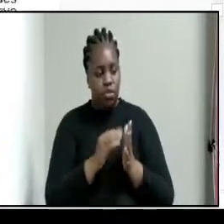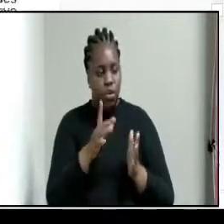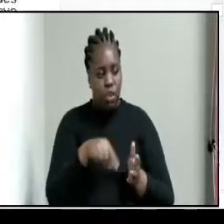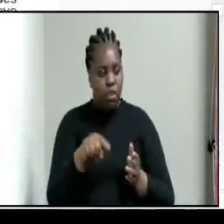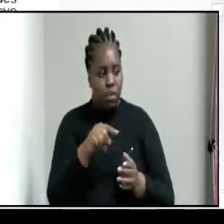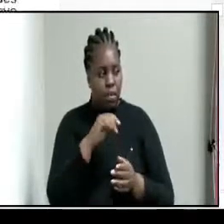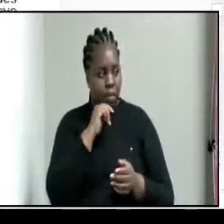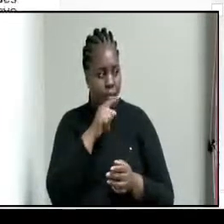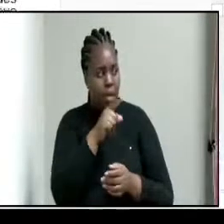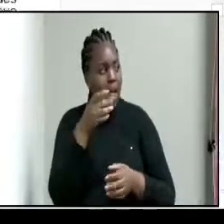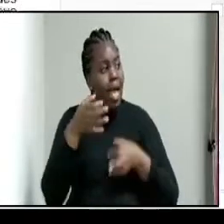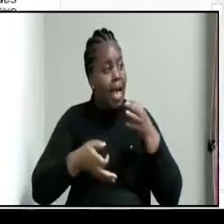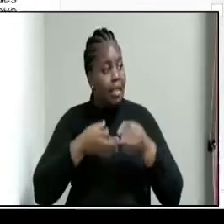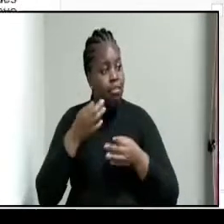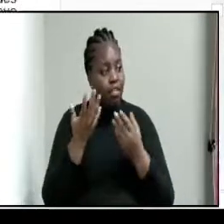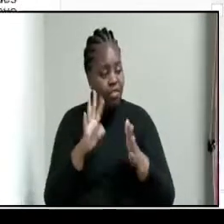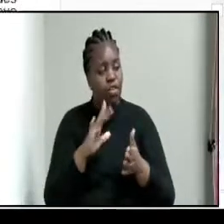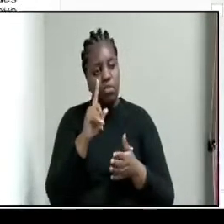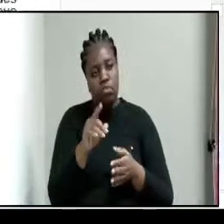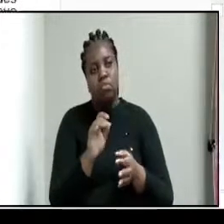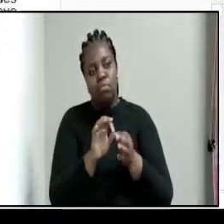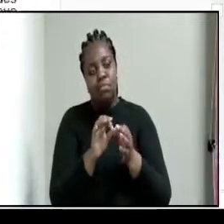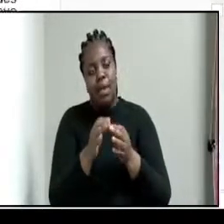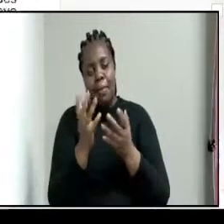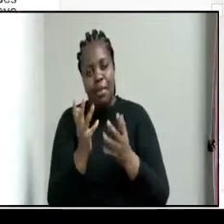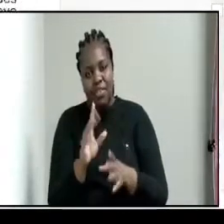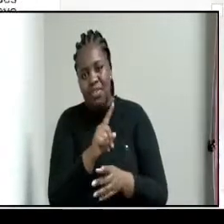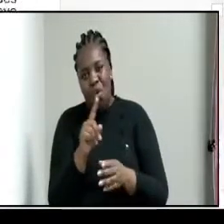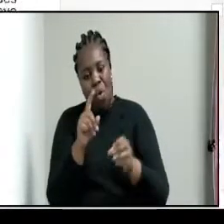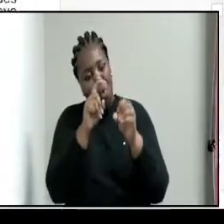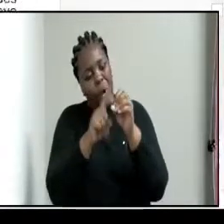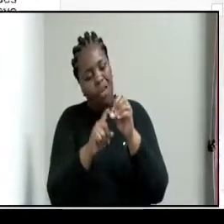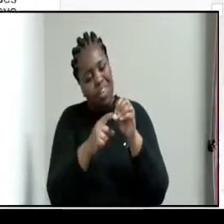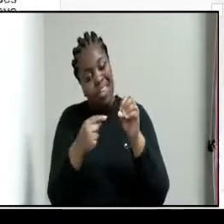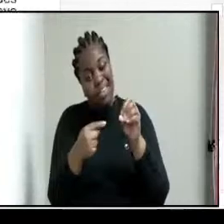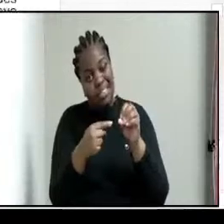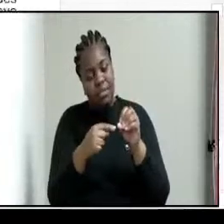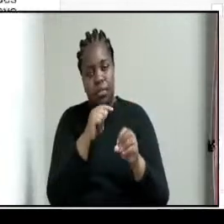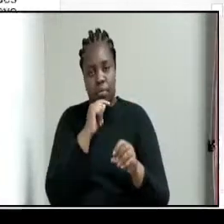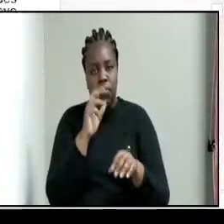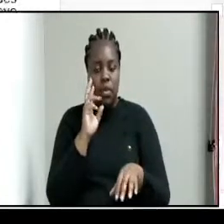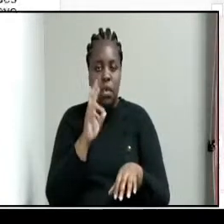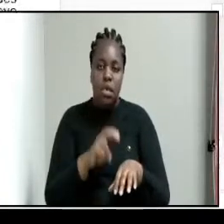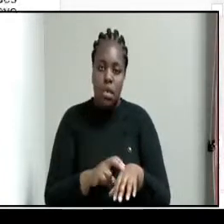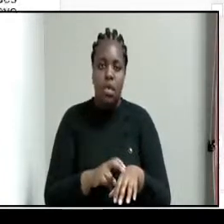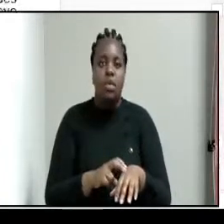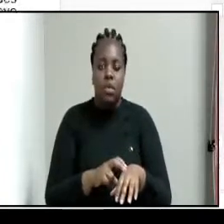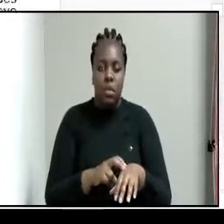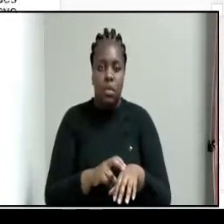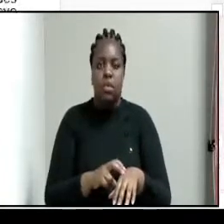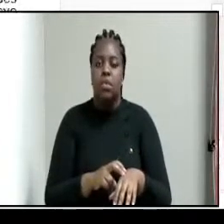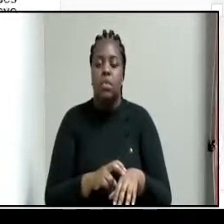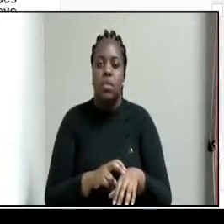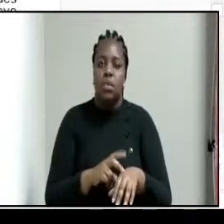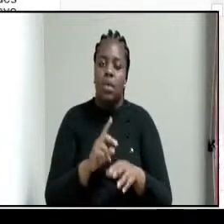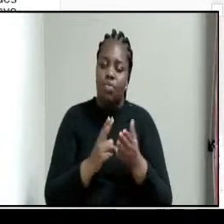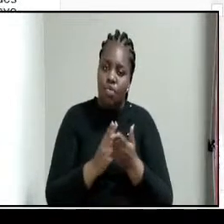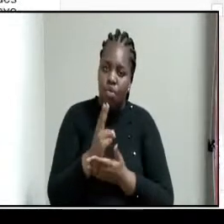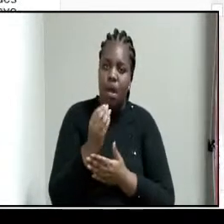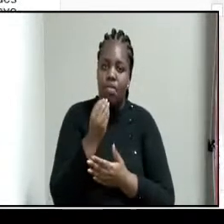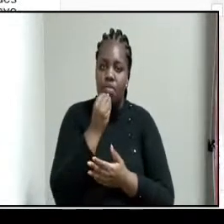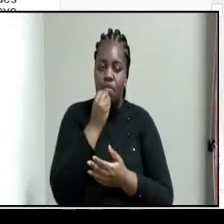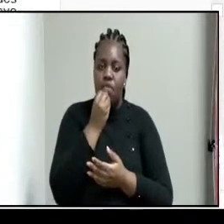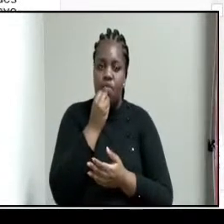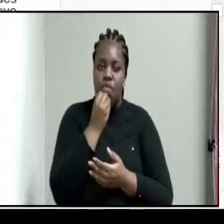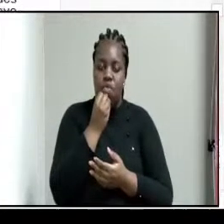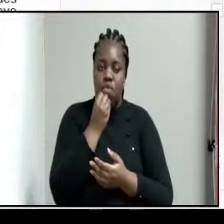Apex Court has explained and interpreted the internal qualification to mean that the state stands to give effect to the right to food, and indeed any